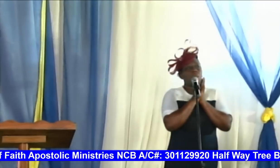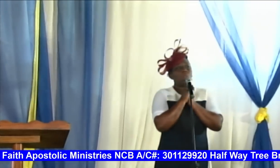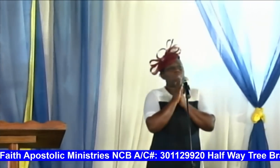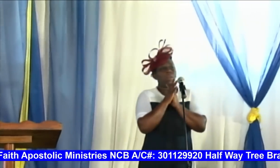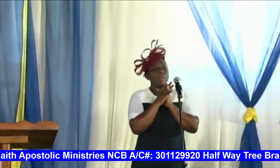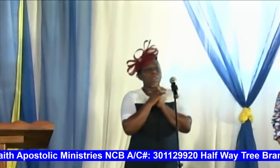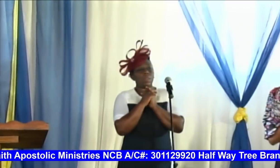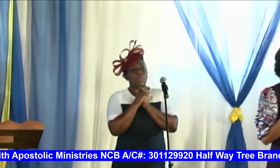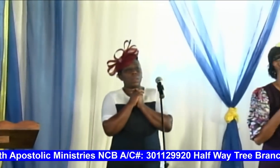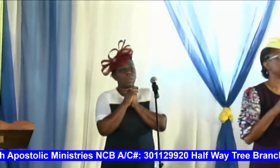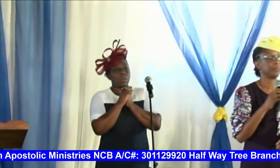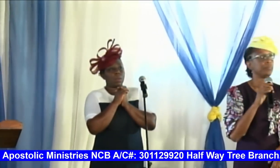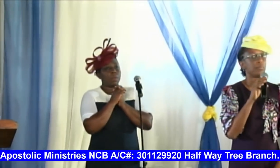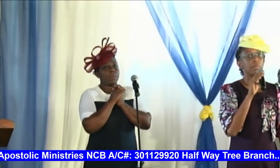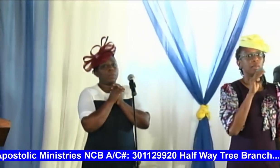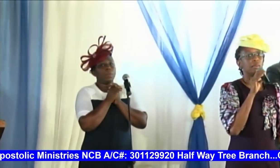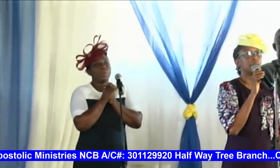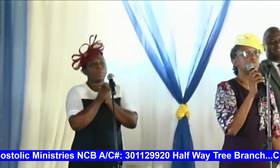name.